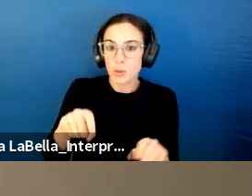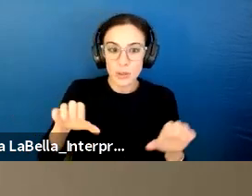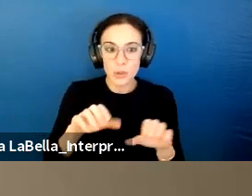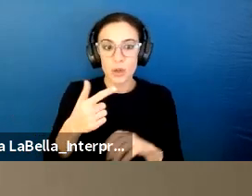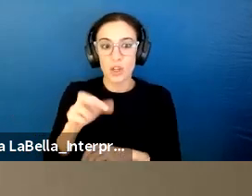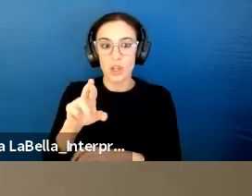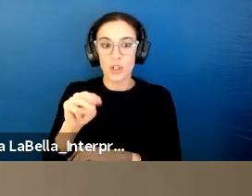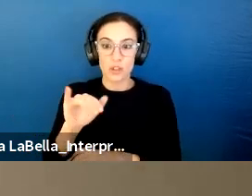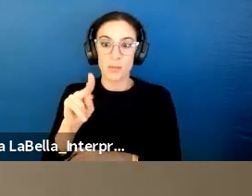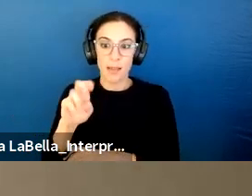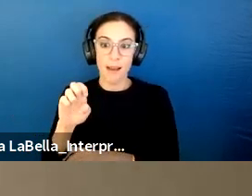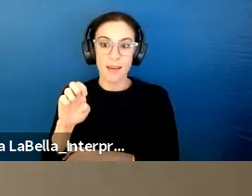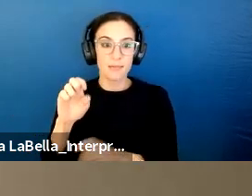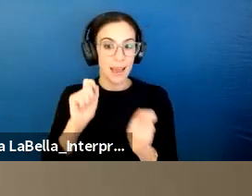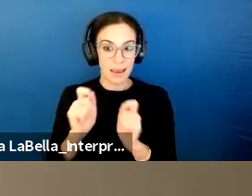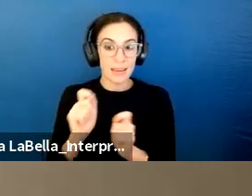germline editing.